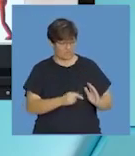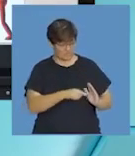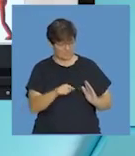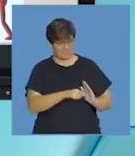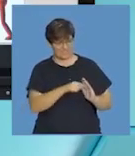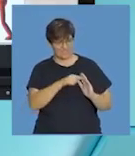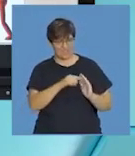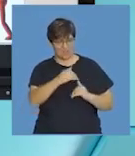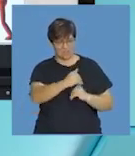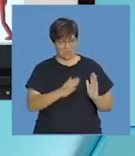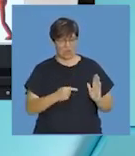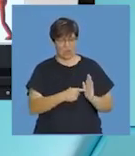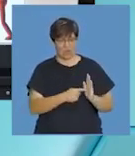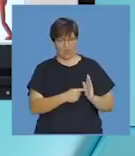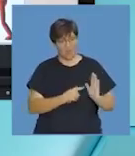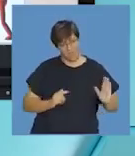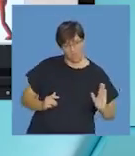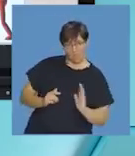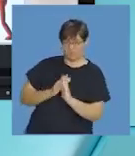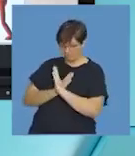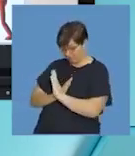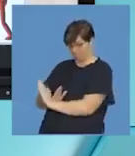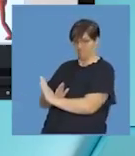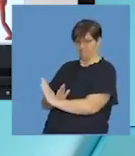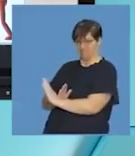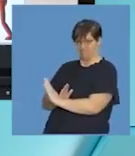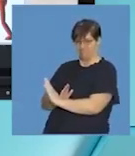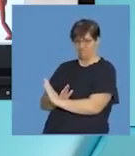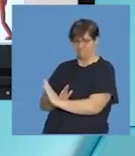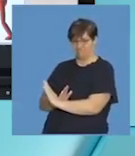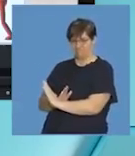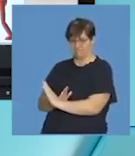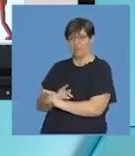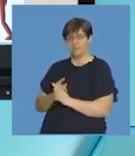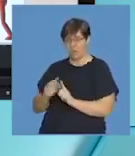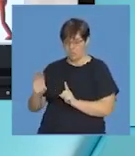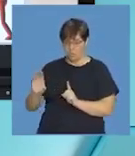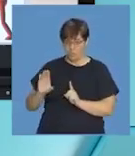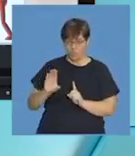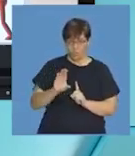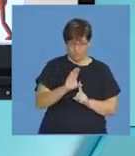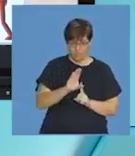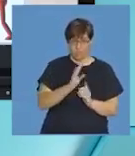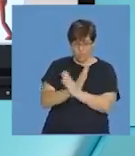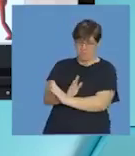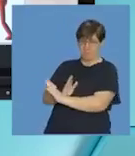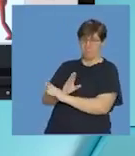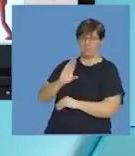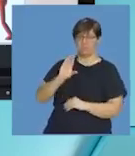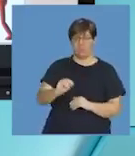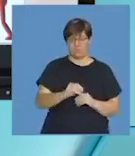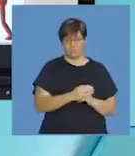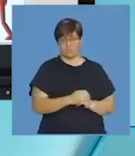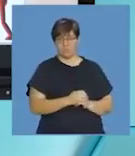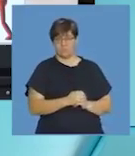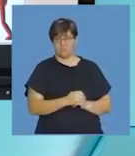this little block over here is a force. It stopped it. So it was moving, then it stopped.